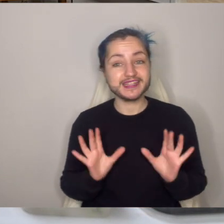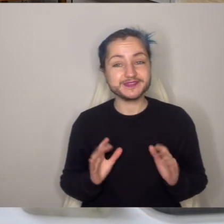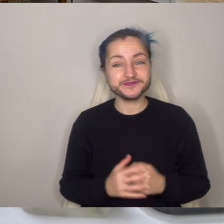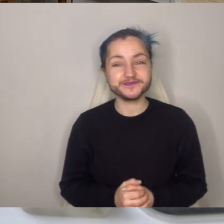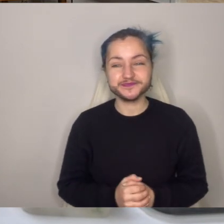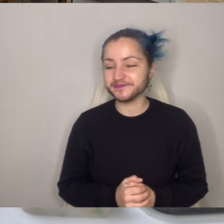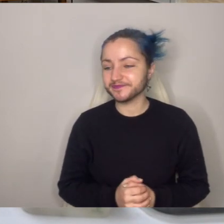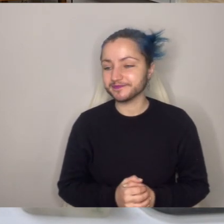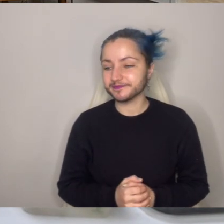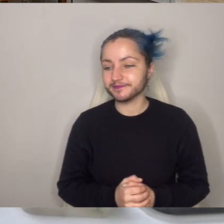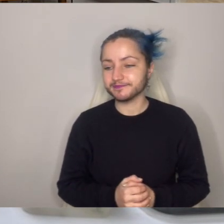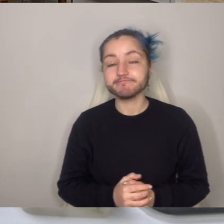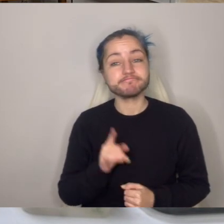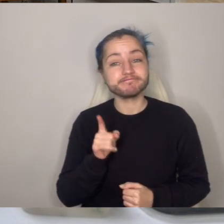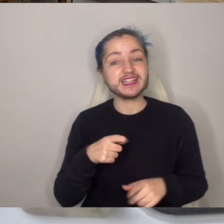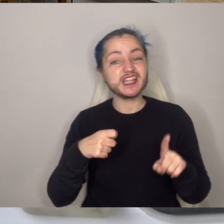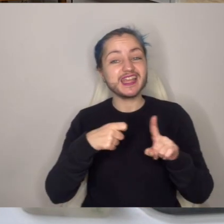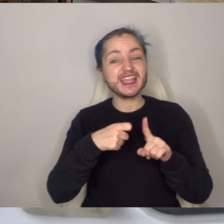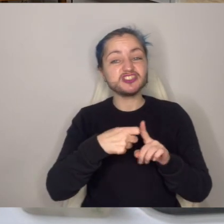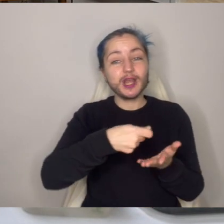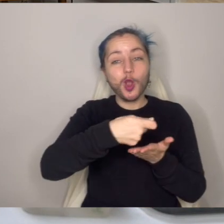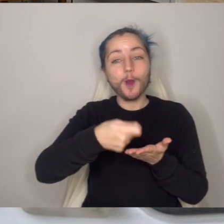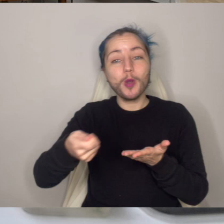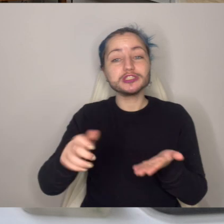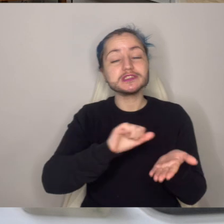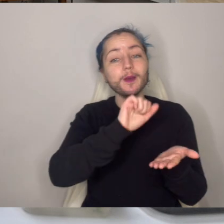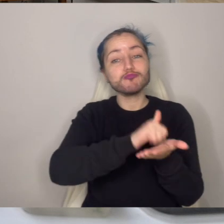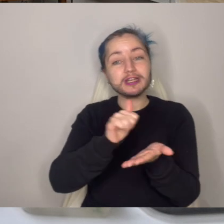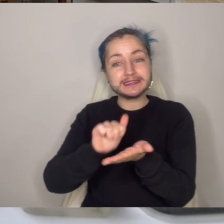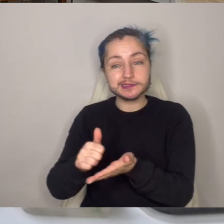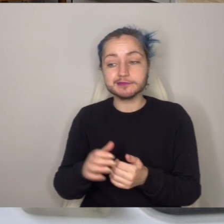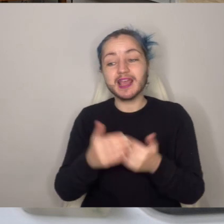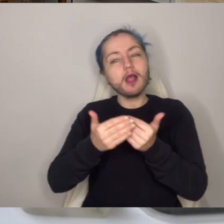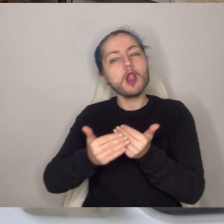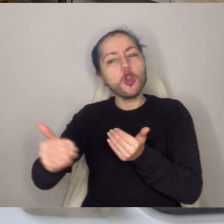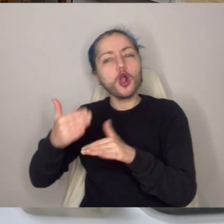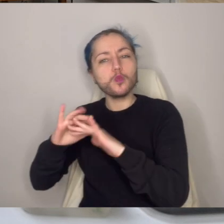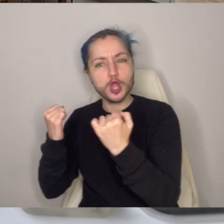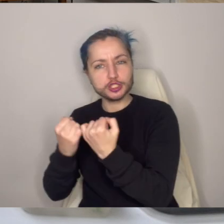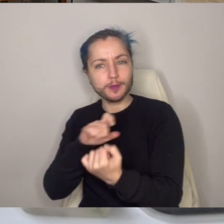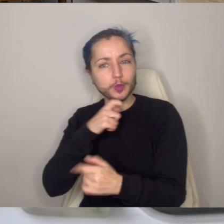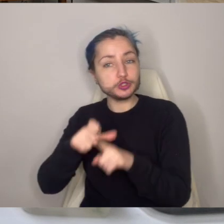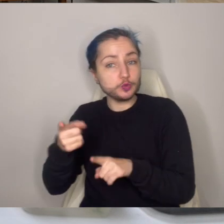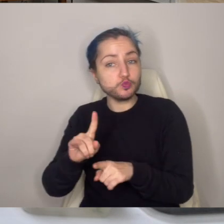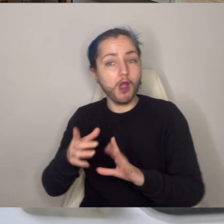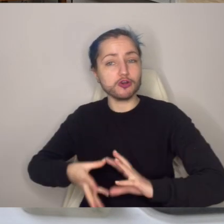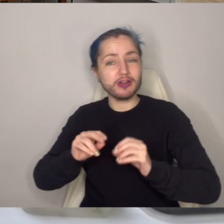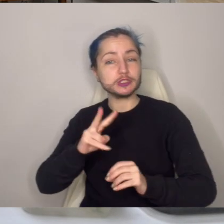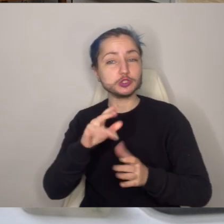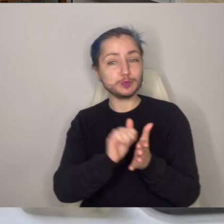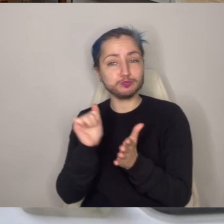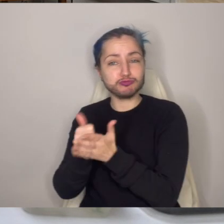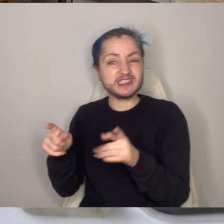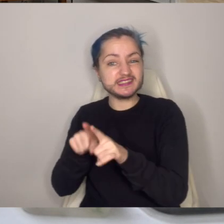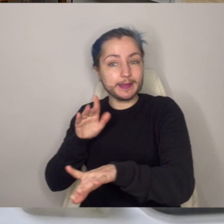And that's it. So that's a kitchen compost print. And in the longer session, we'll make 2 prints at the